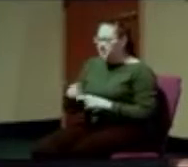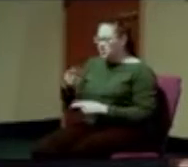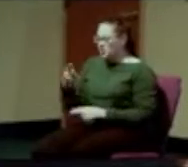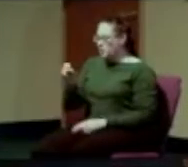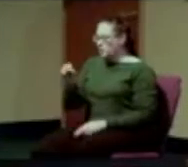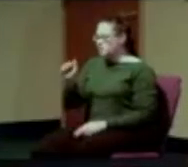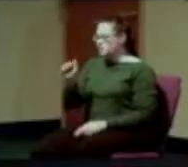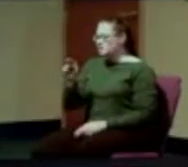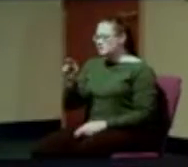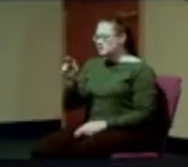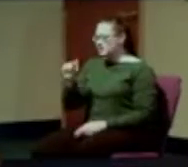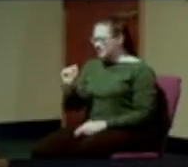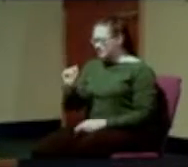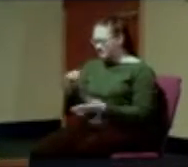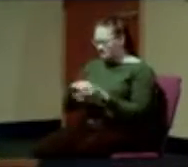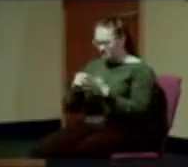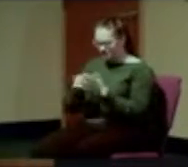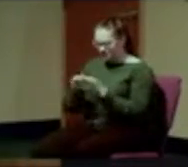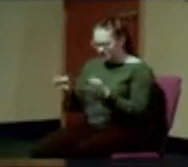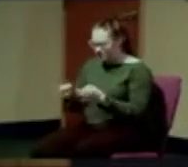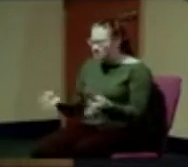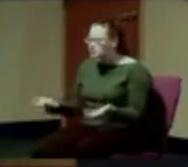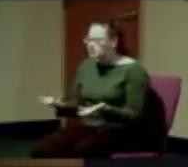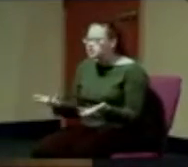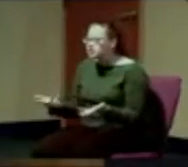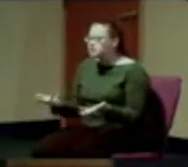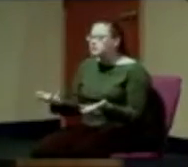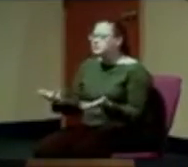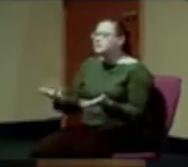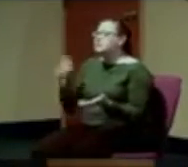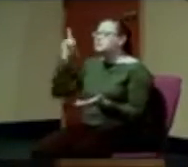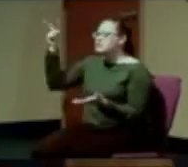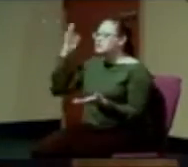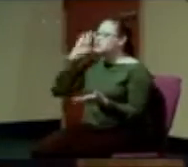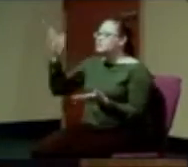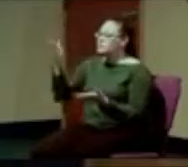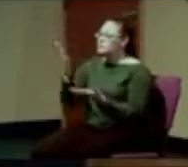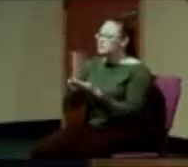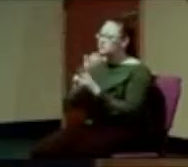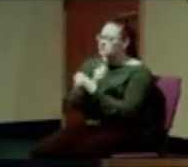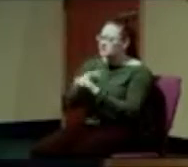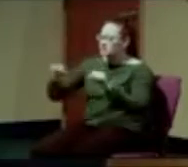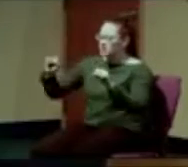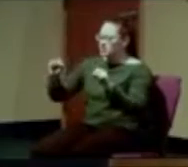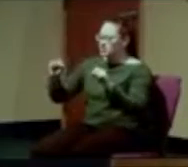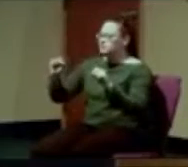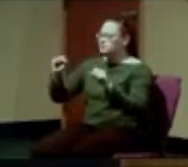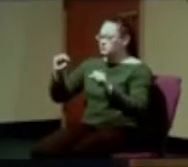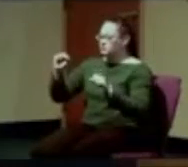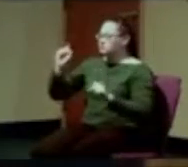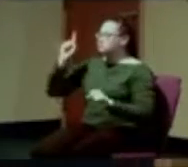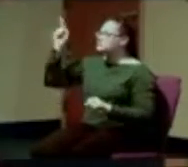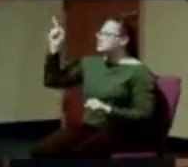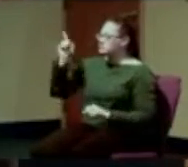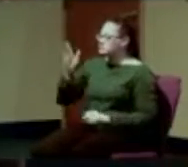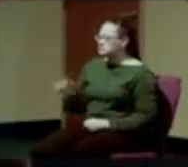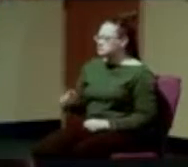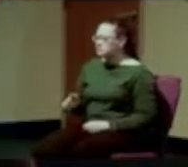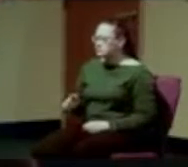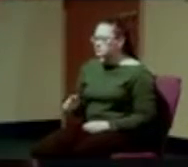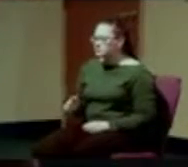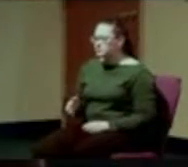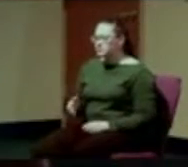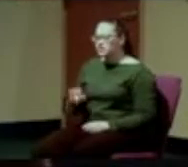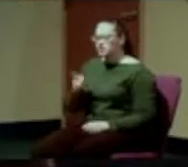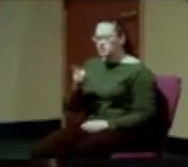word, but it conveys the message that he will deliver, he will save. If you are here this morning and